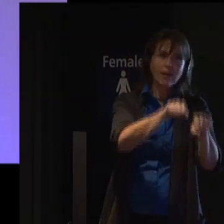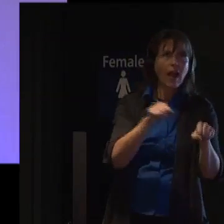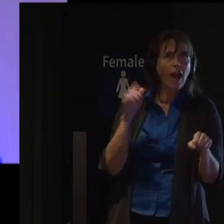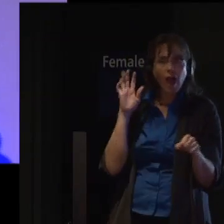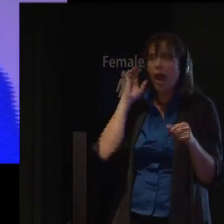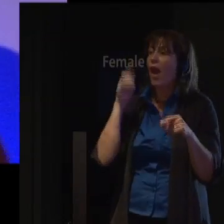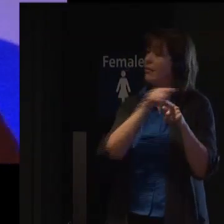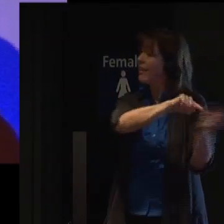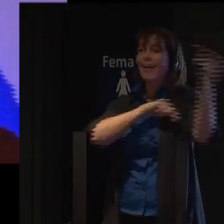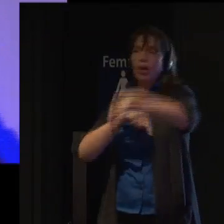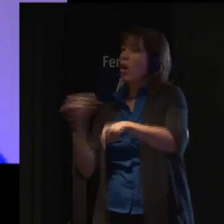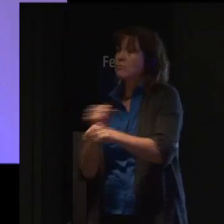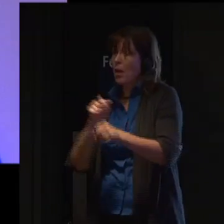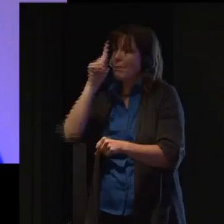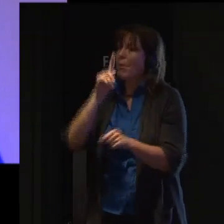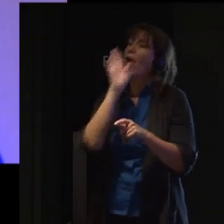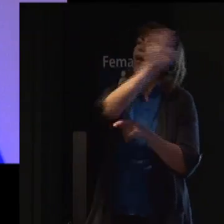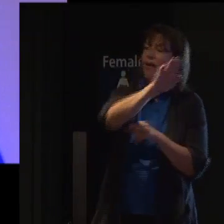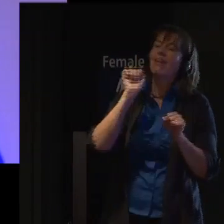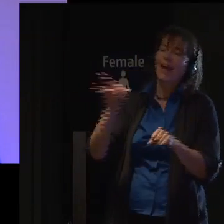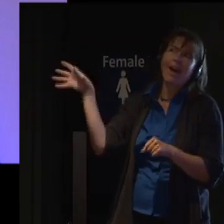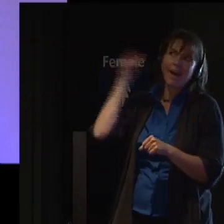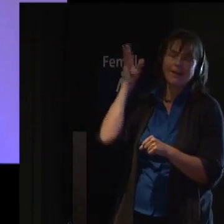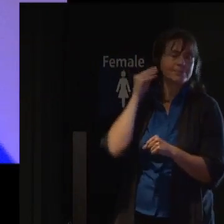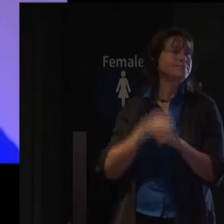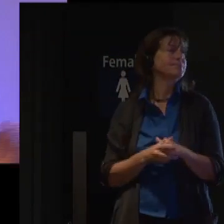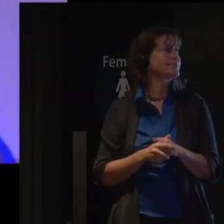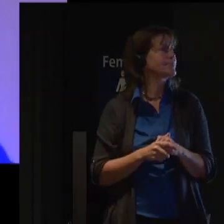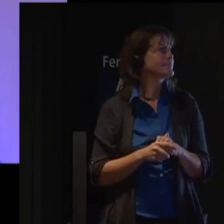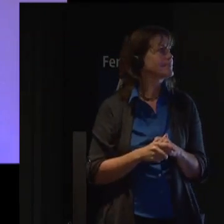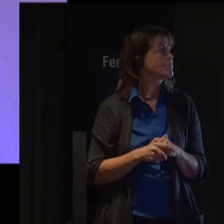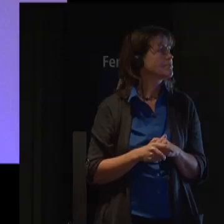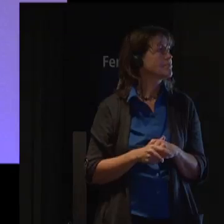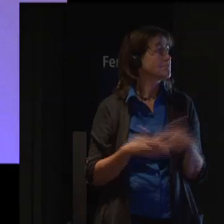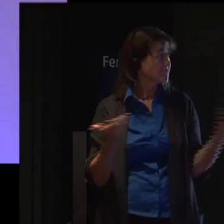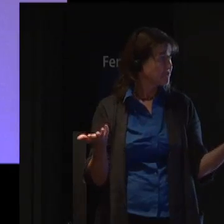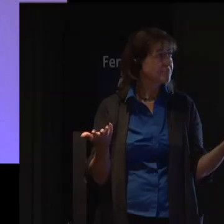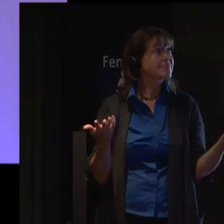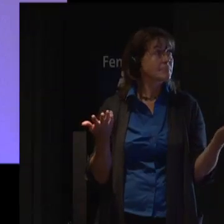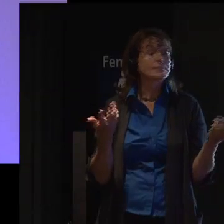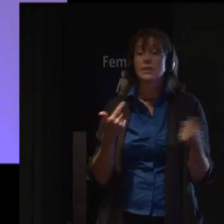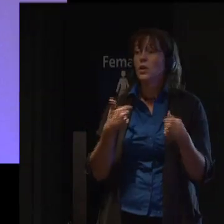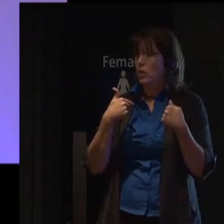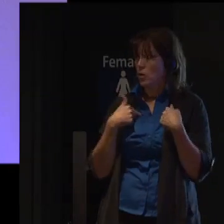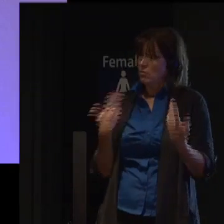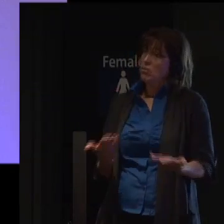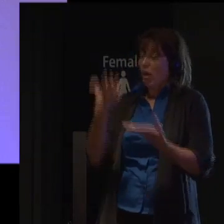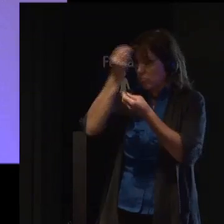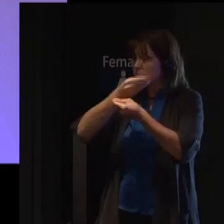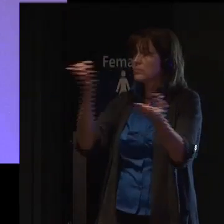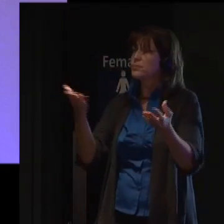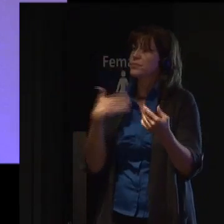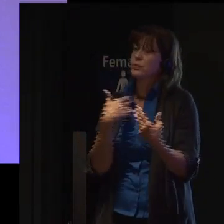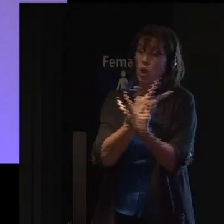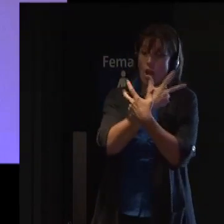our commentary. This was just an information about we are doing Austria. I'm very